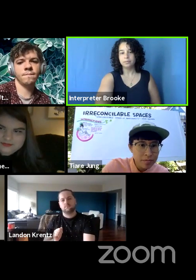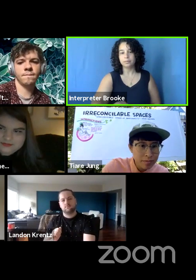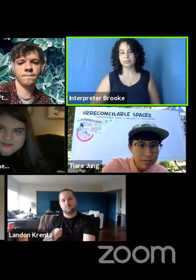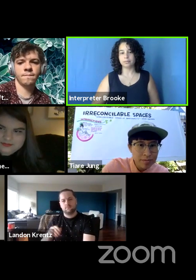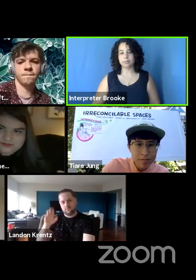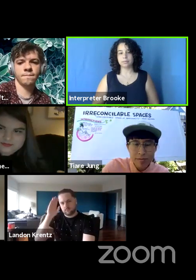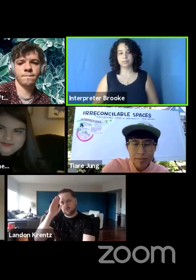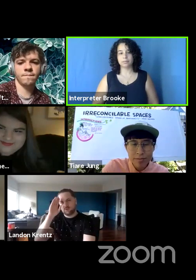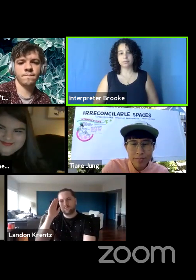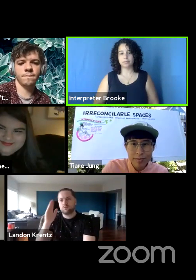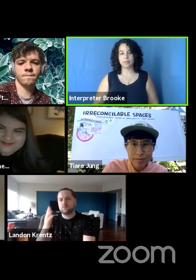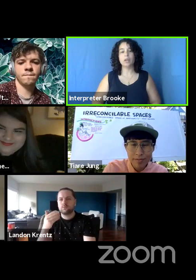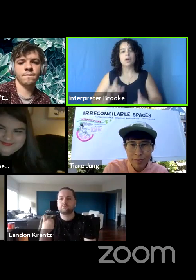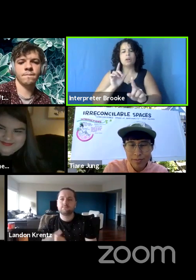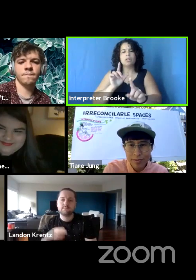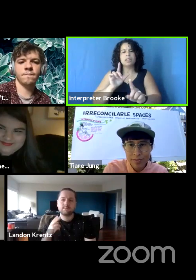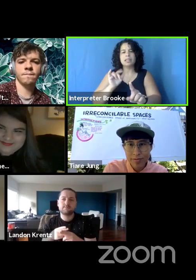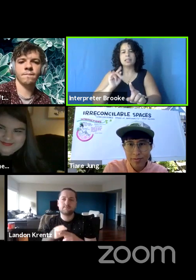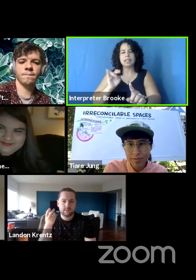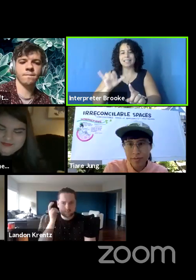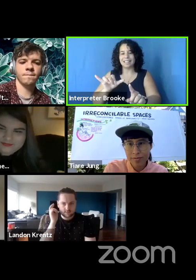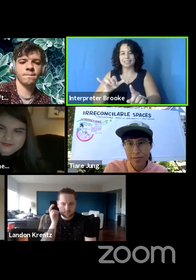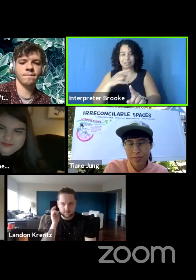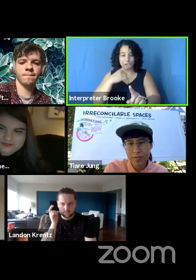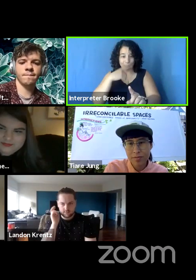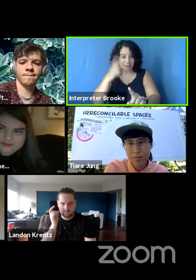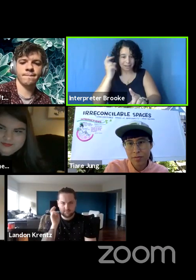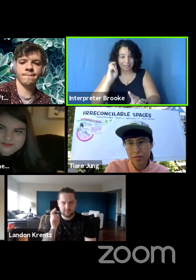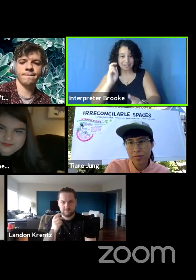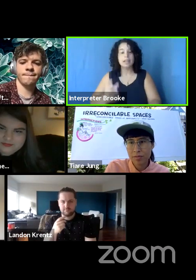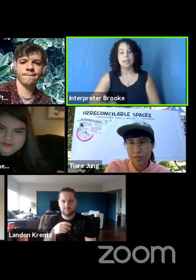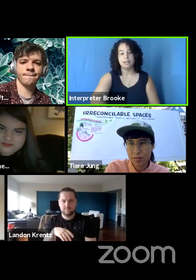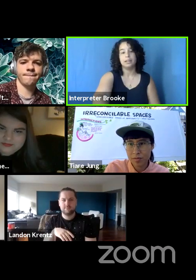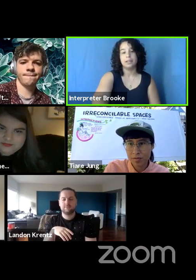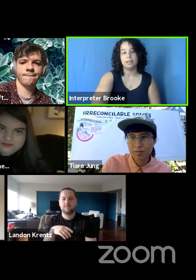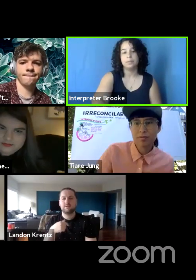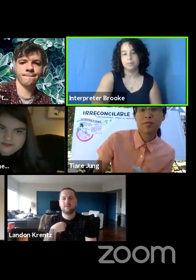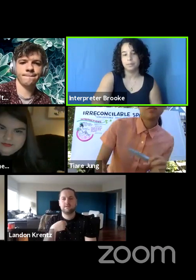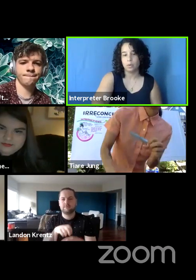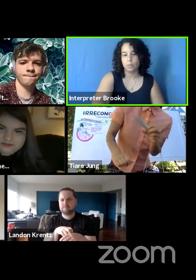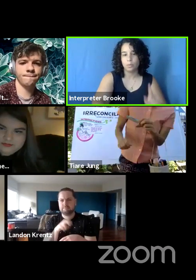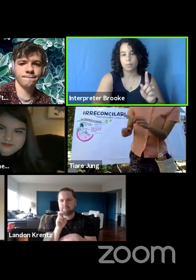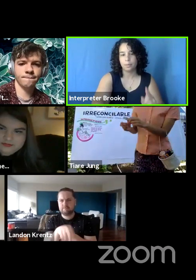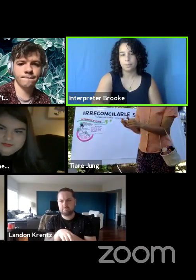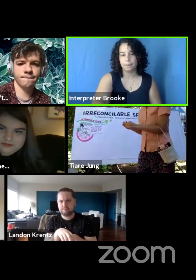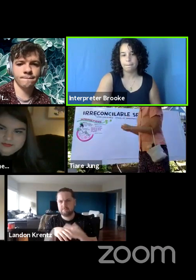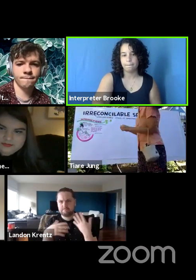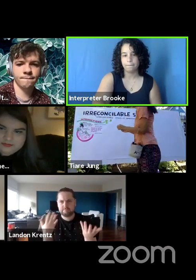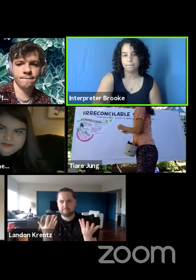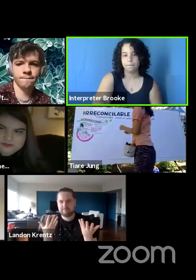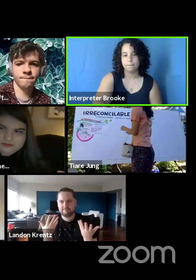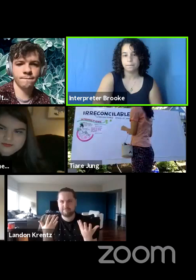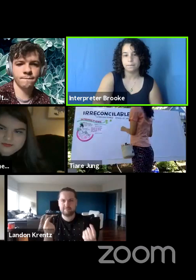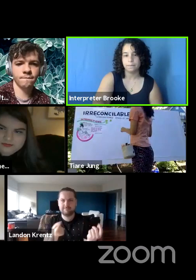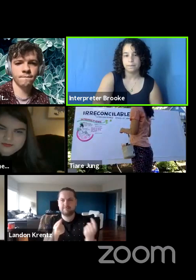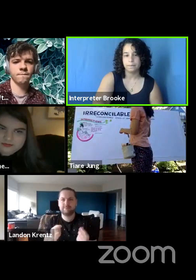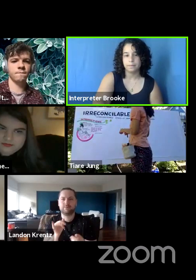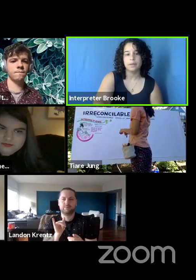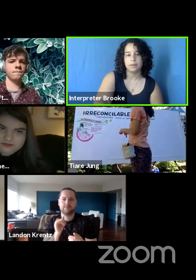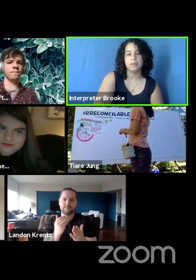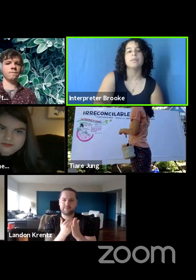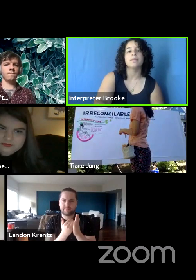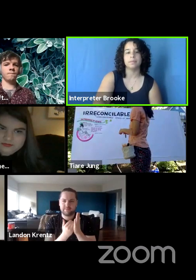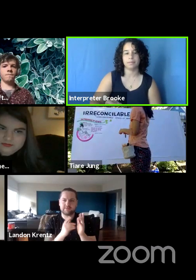So I think, Landon, if you're up for it, we would have you go next, and then Jill finish us